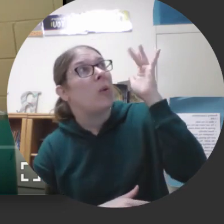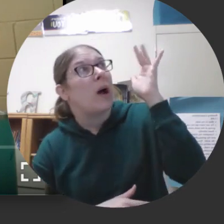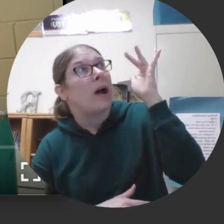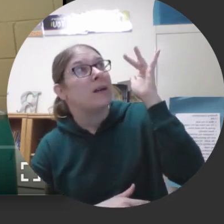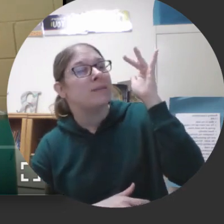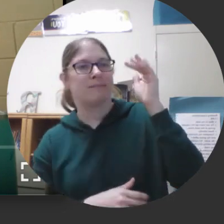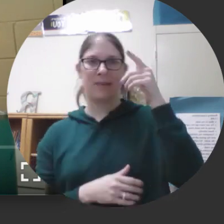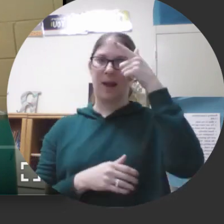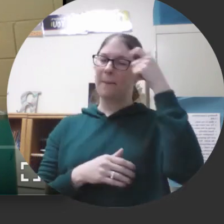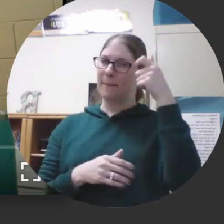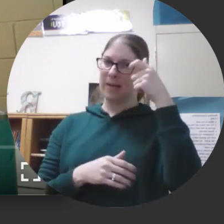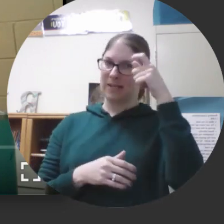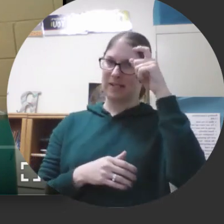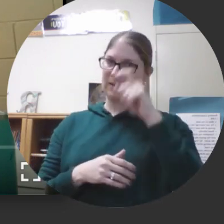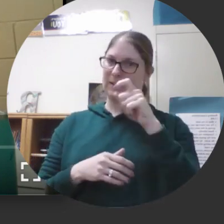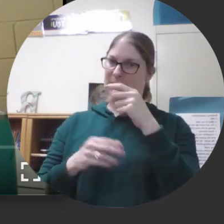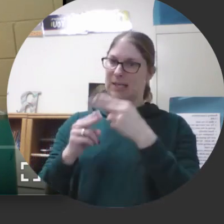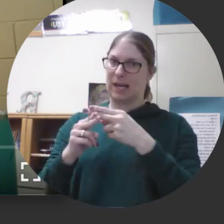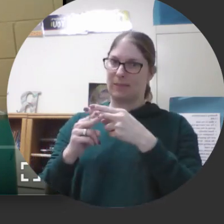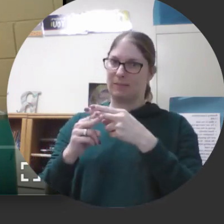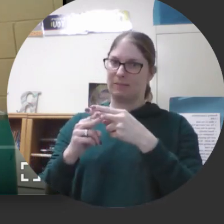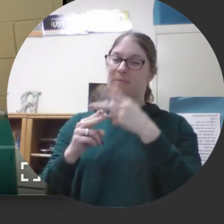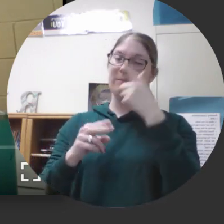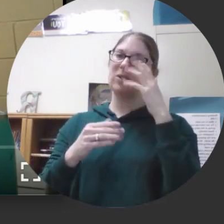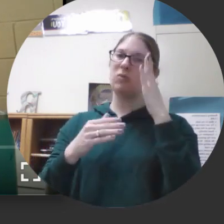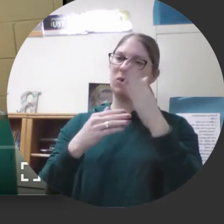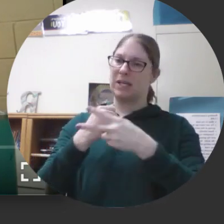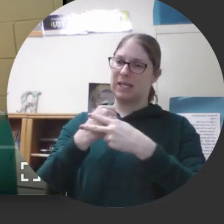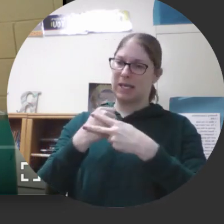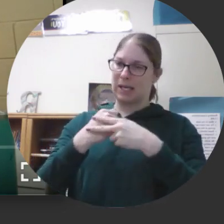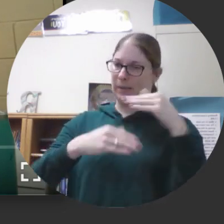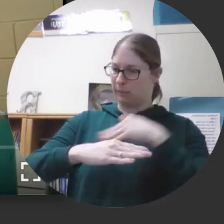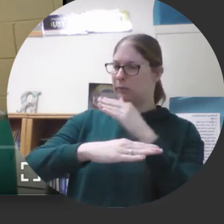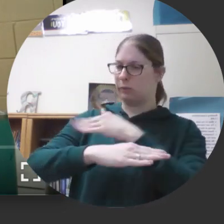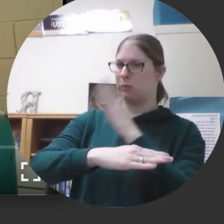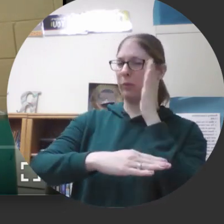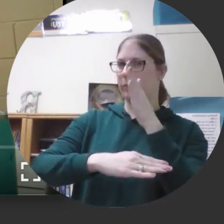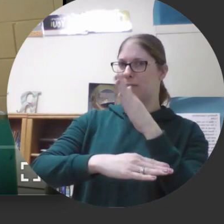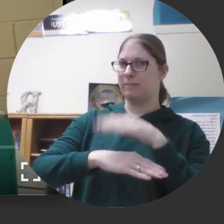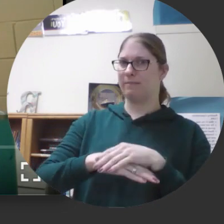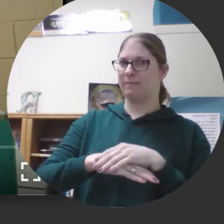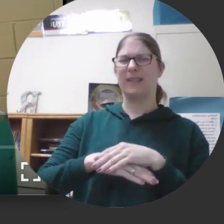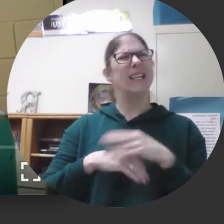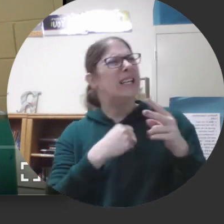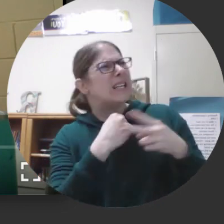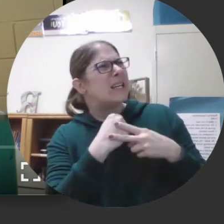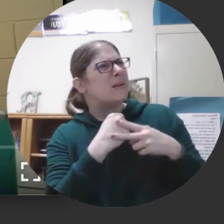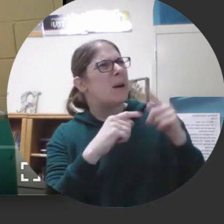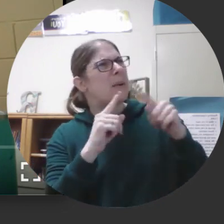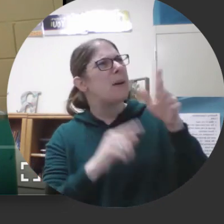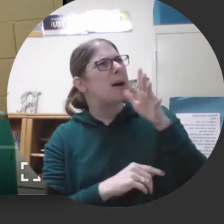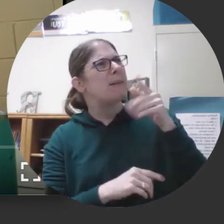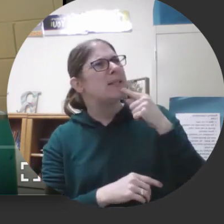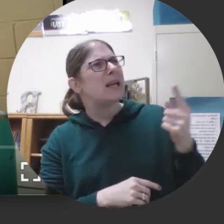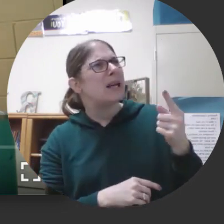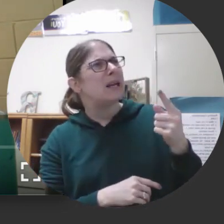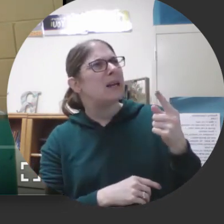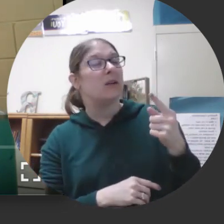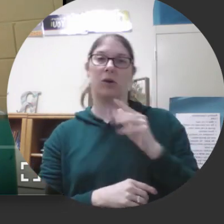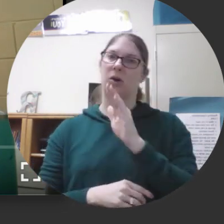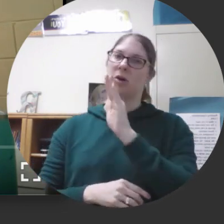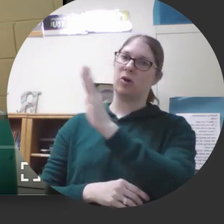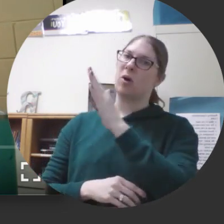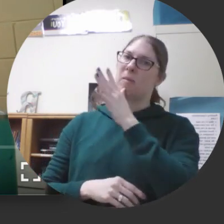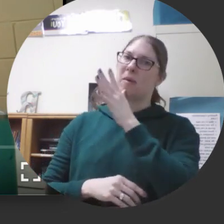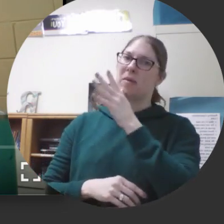have a name if we're going to keep it." "Keep it?" cried the children. "But Mother just said—" "Your mother only said it must